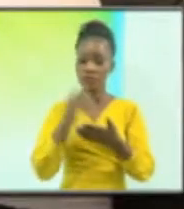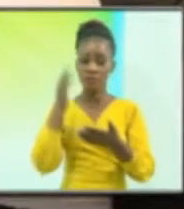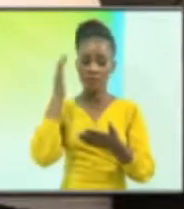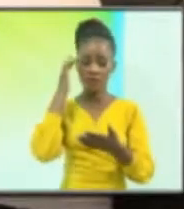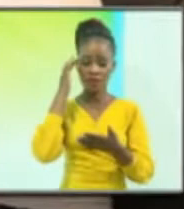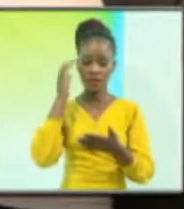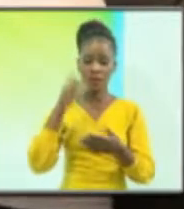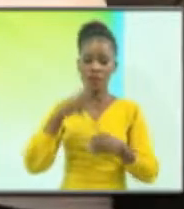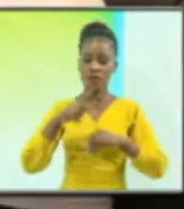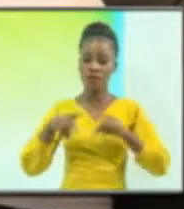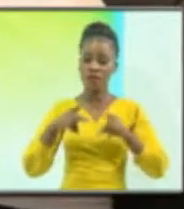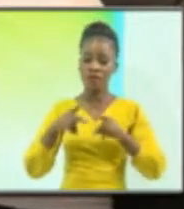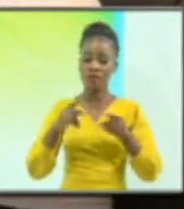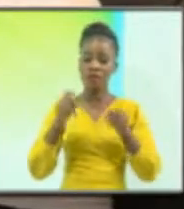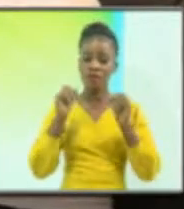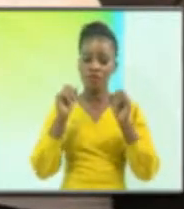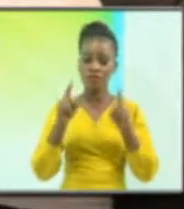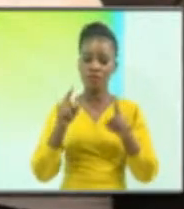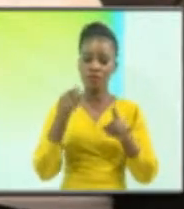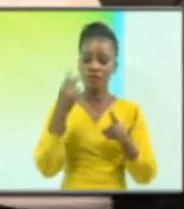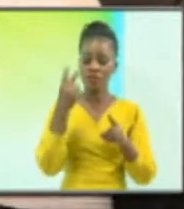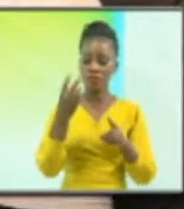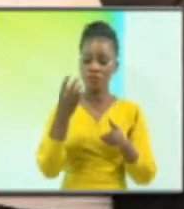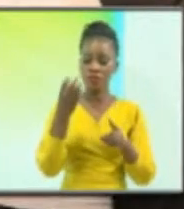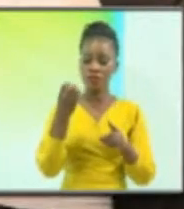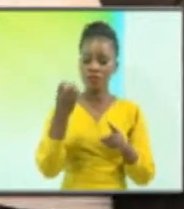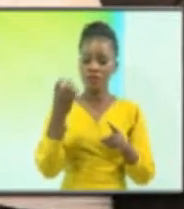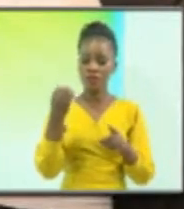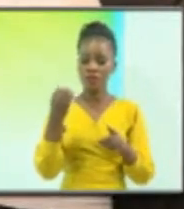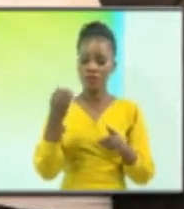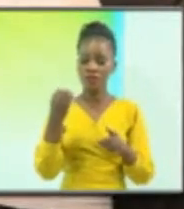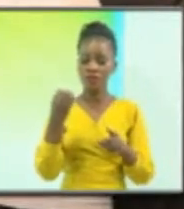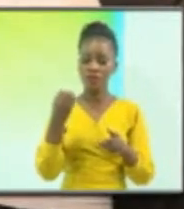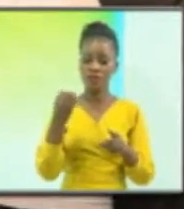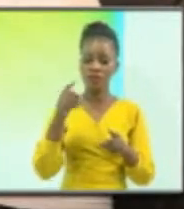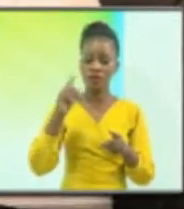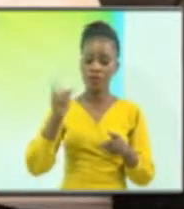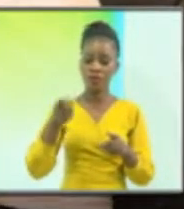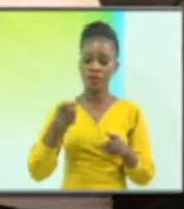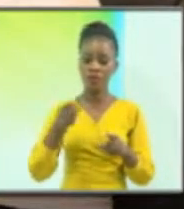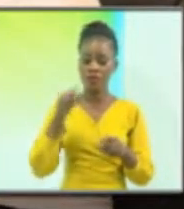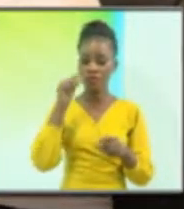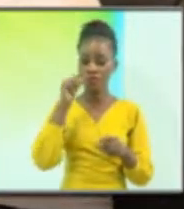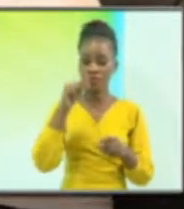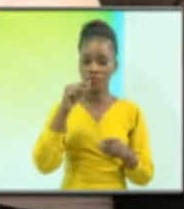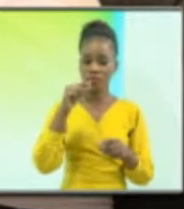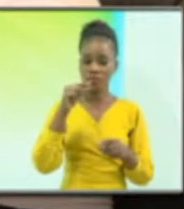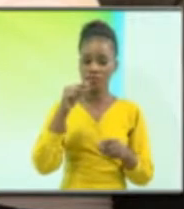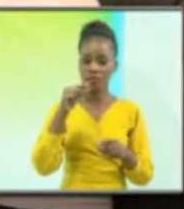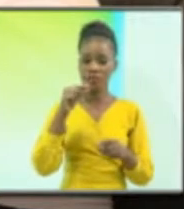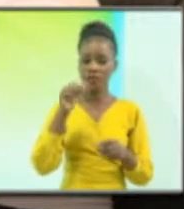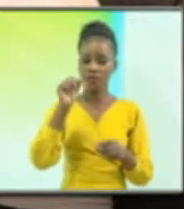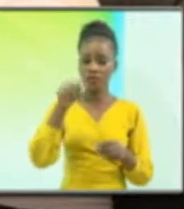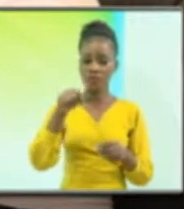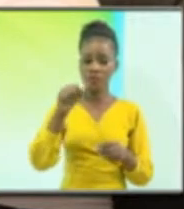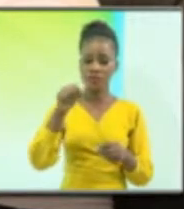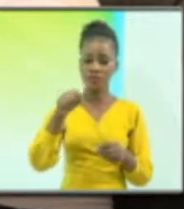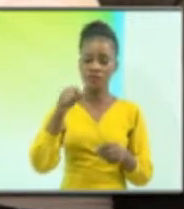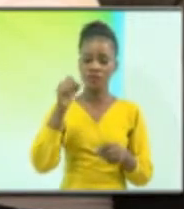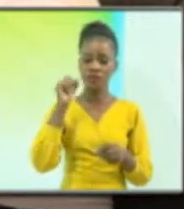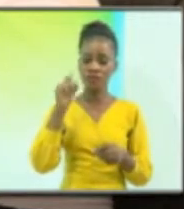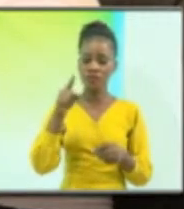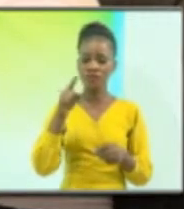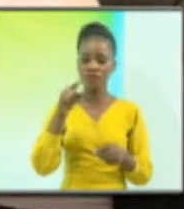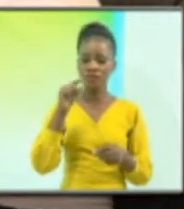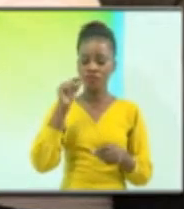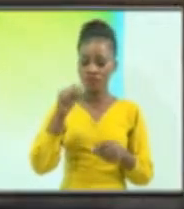catered for. Okay, so this is 200,000. 200,000, yes. Okay. It's little money. Little, yeah. Sure. So, yeah, these are the types